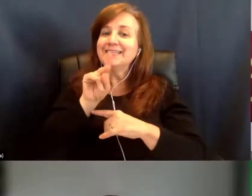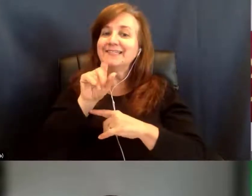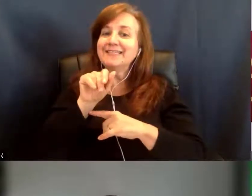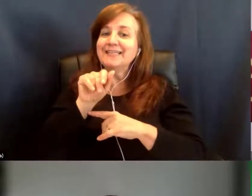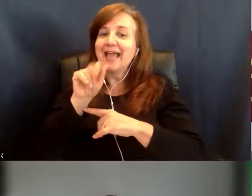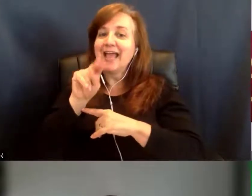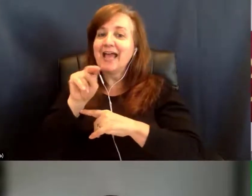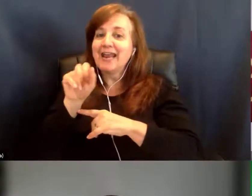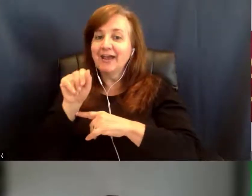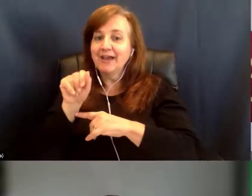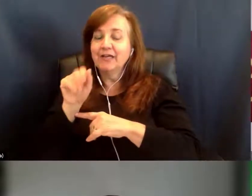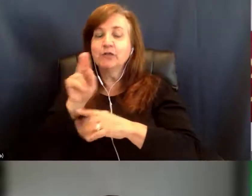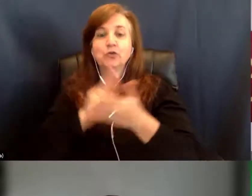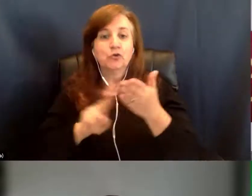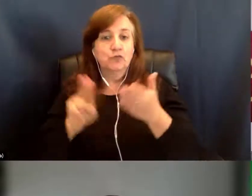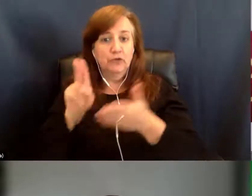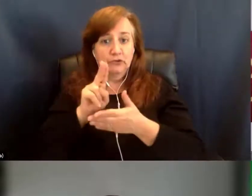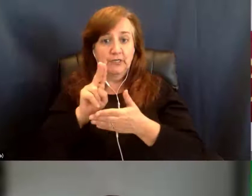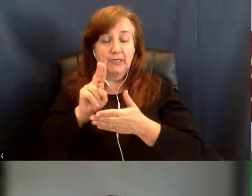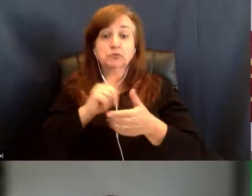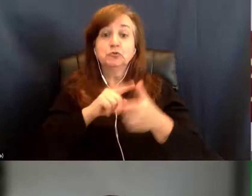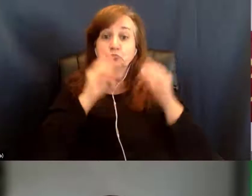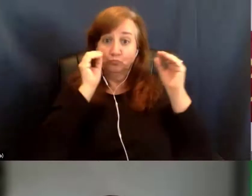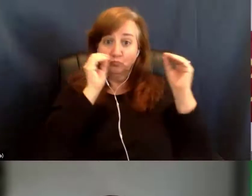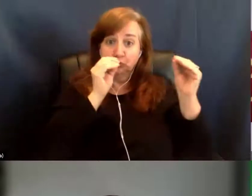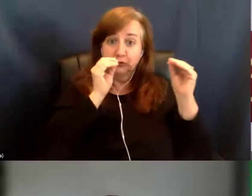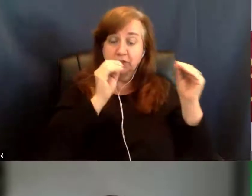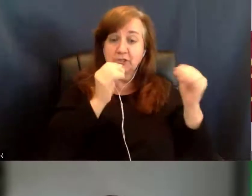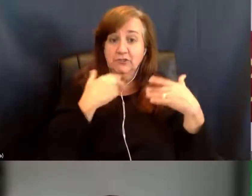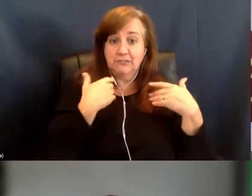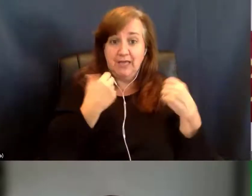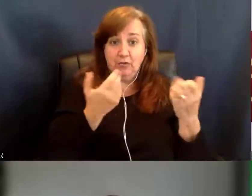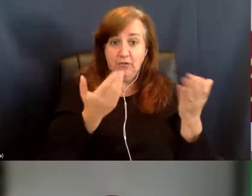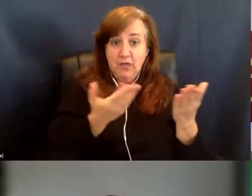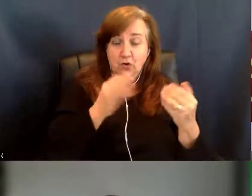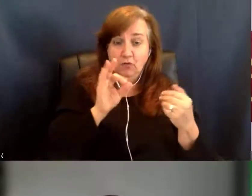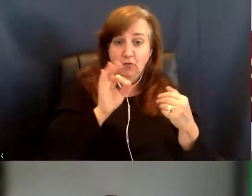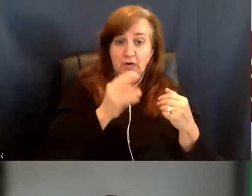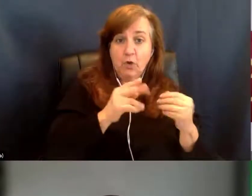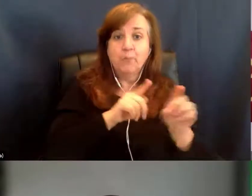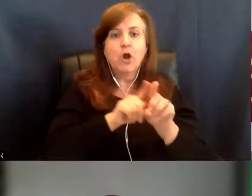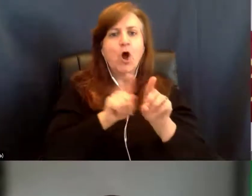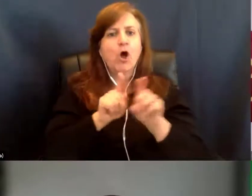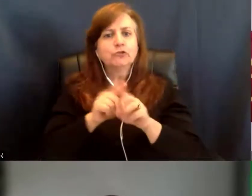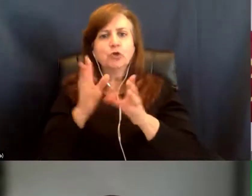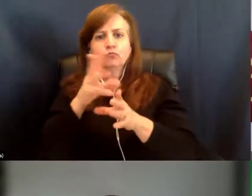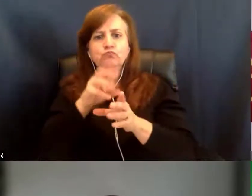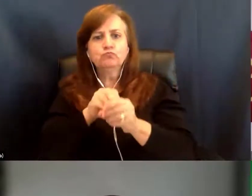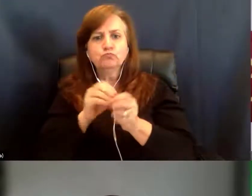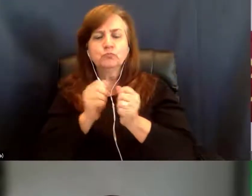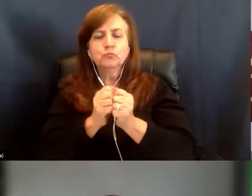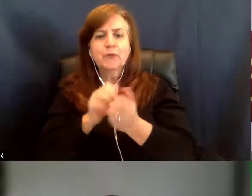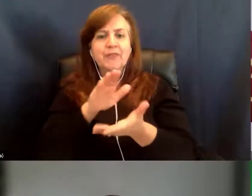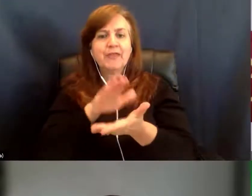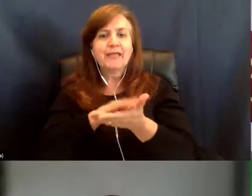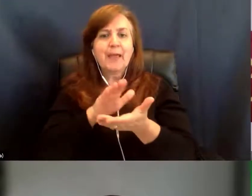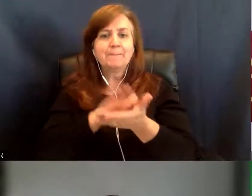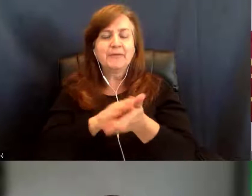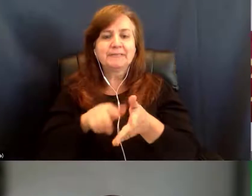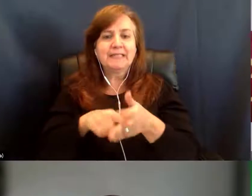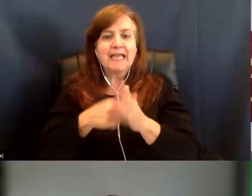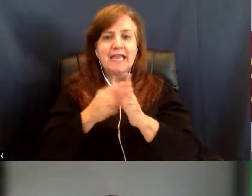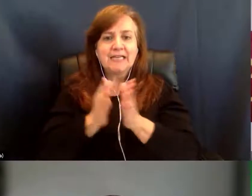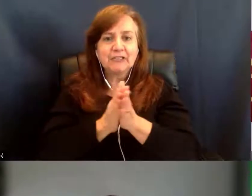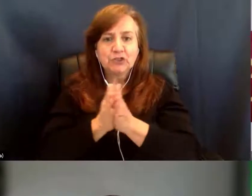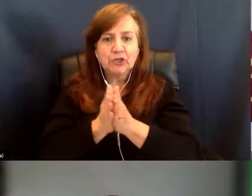Foothill Health Department, Dr. Ryan has been actively engaged in various campus initiatives. She is running a contact